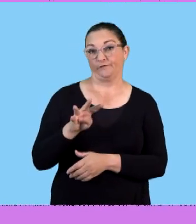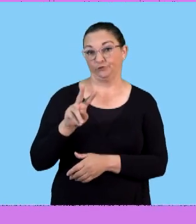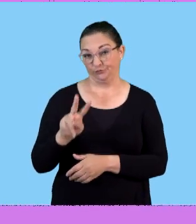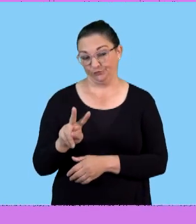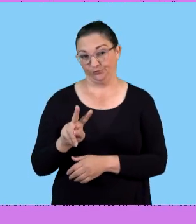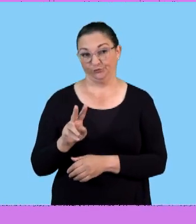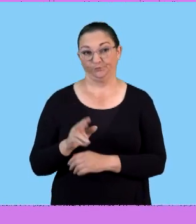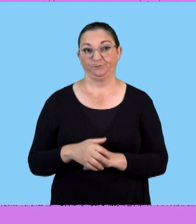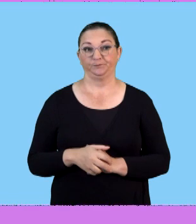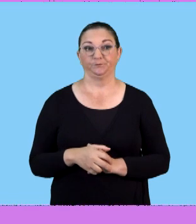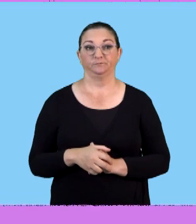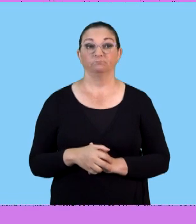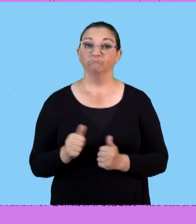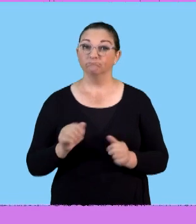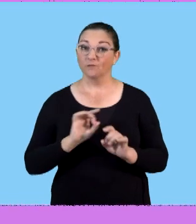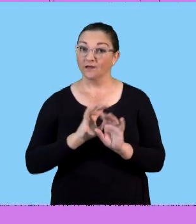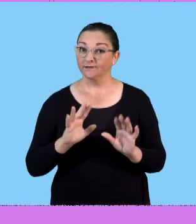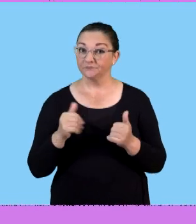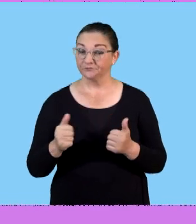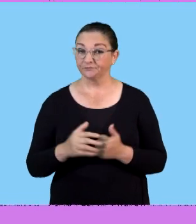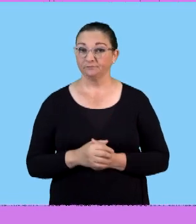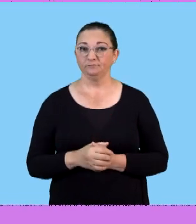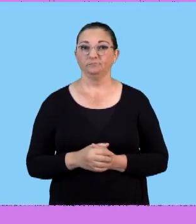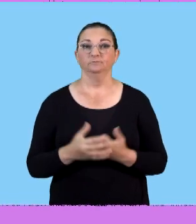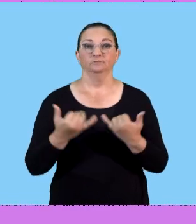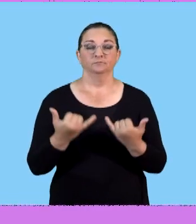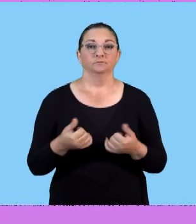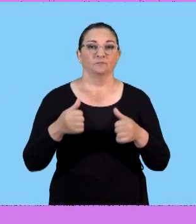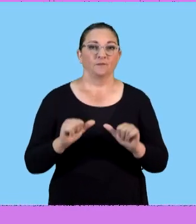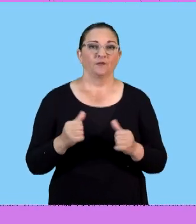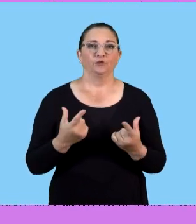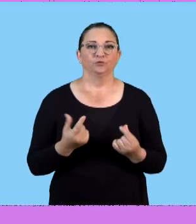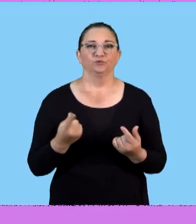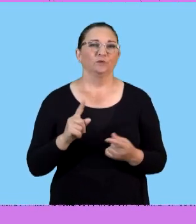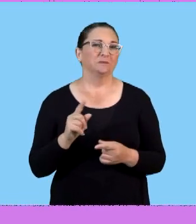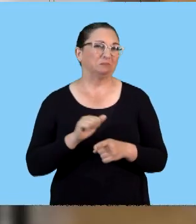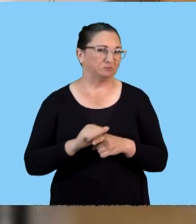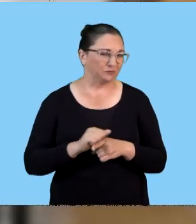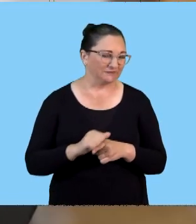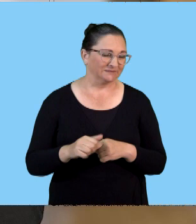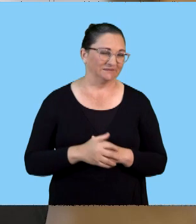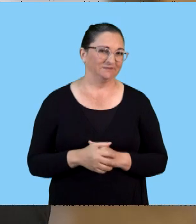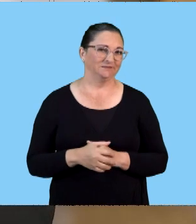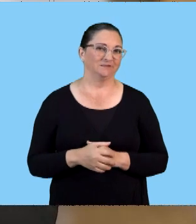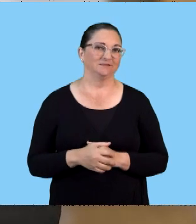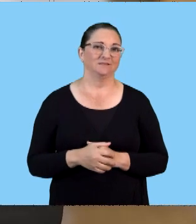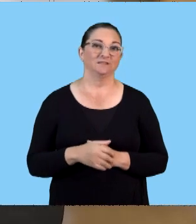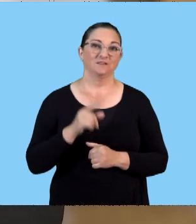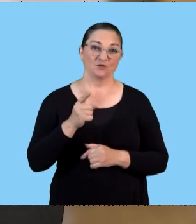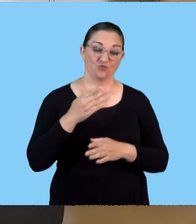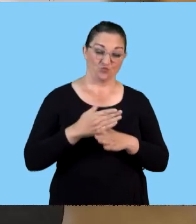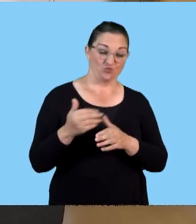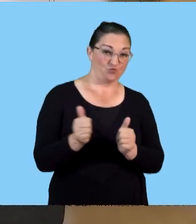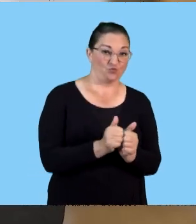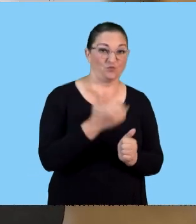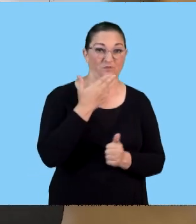of 3,142. Guys, are we clear? Okay, let us quickly do a quick practice, okay? And